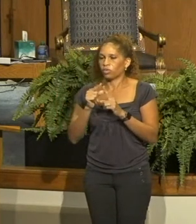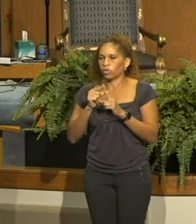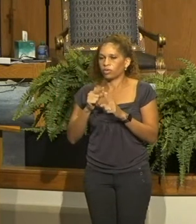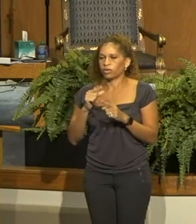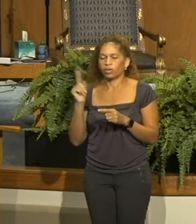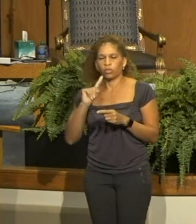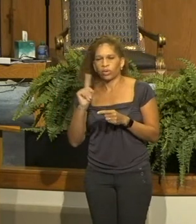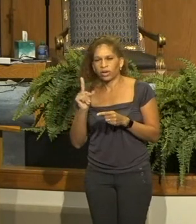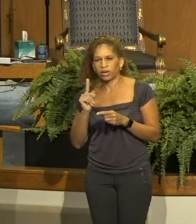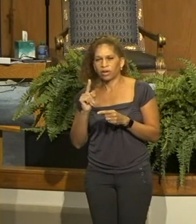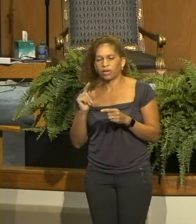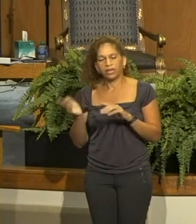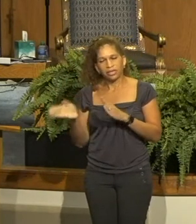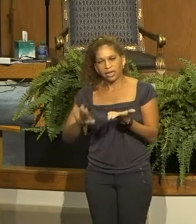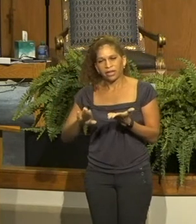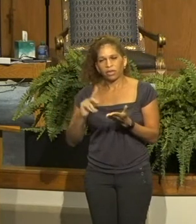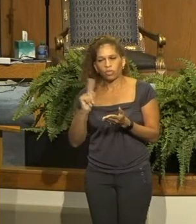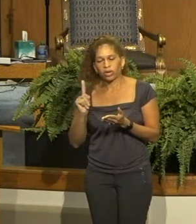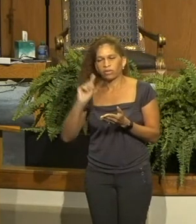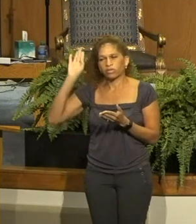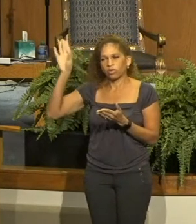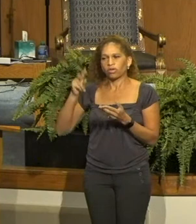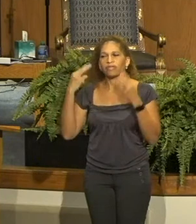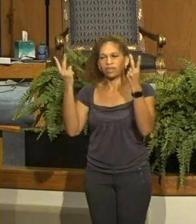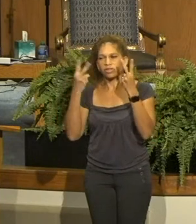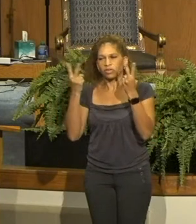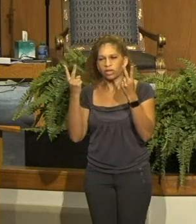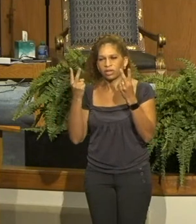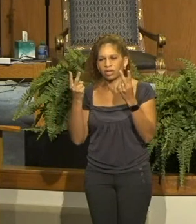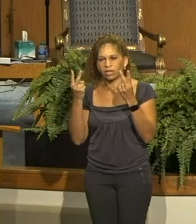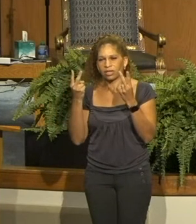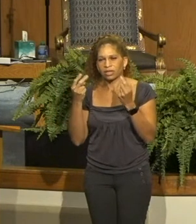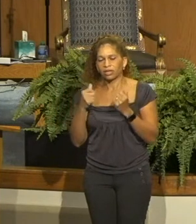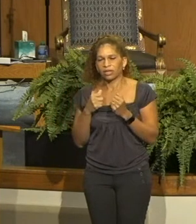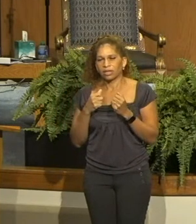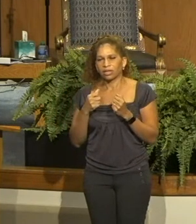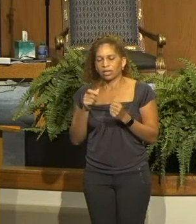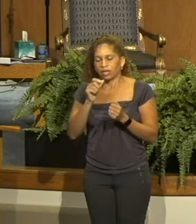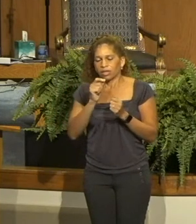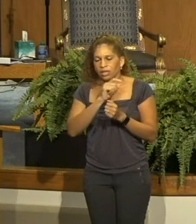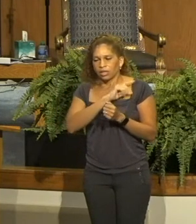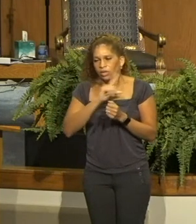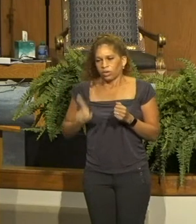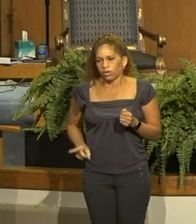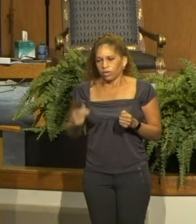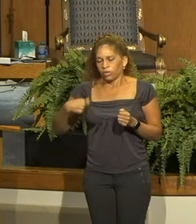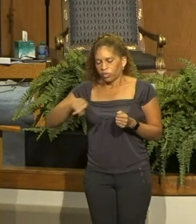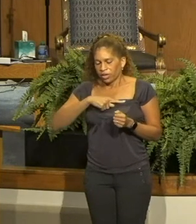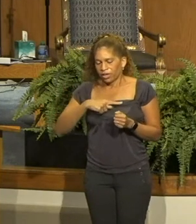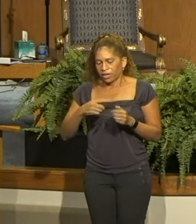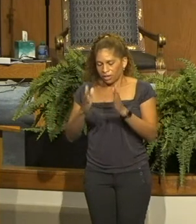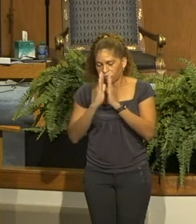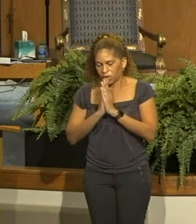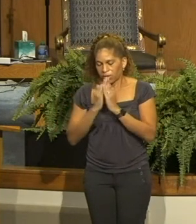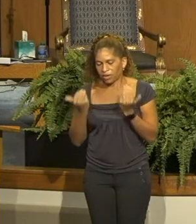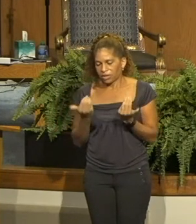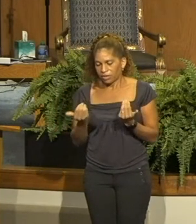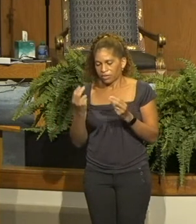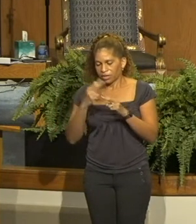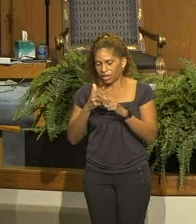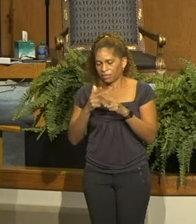victory? Death, where is your sting? Lord, we pray right now in the name of